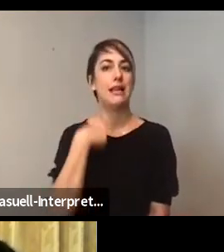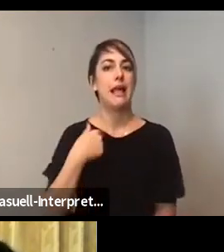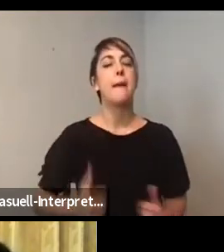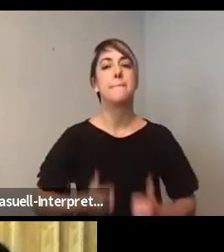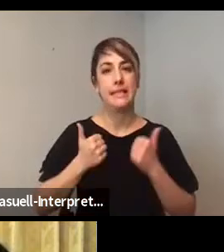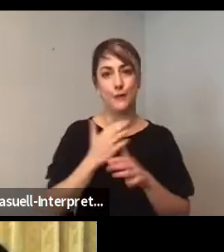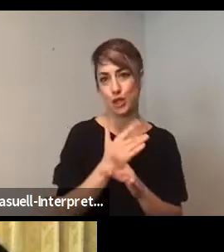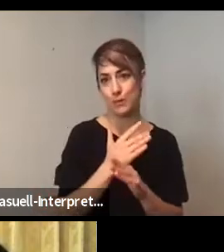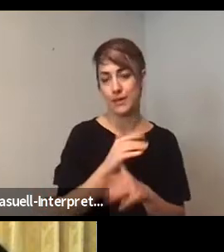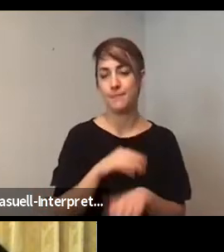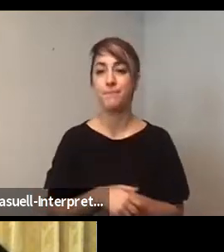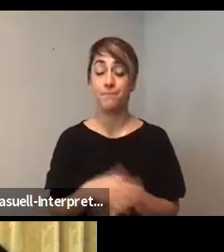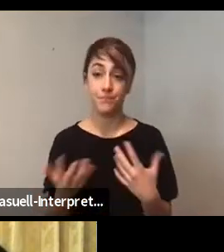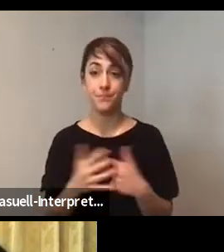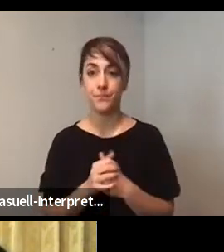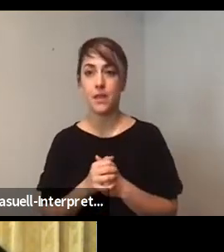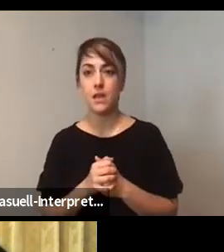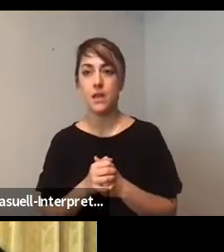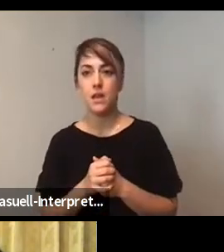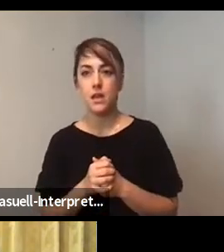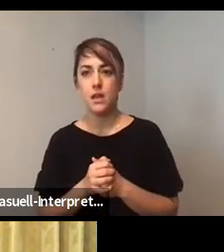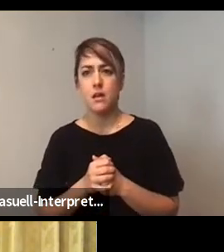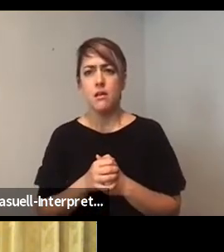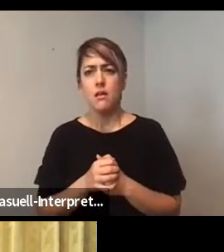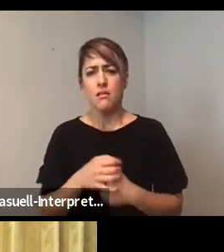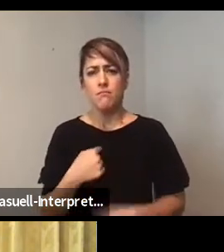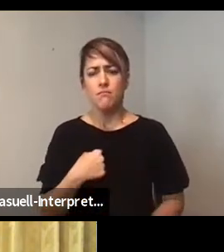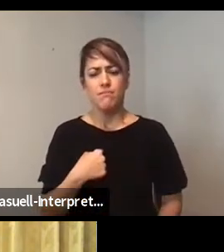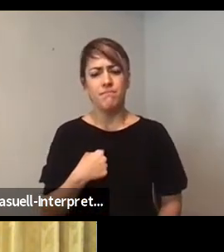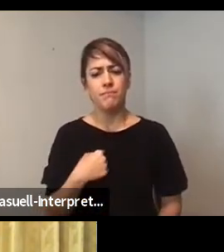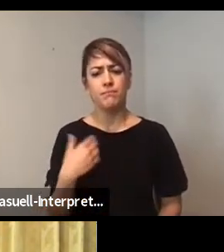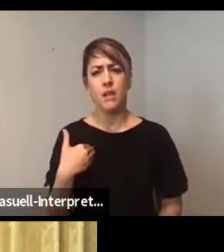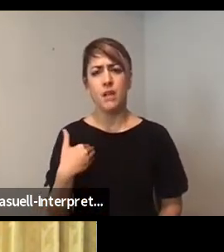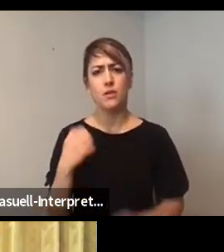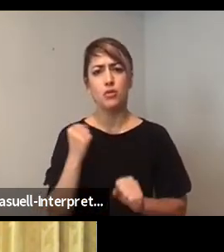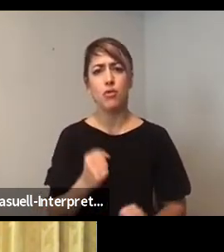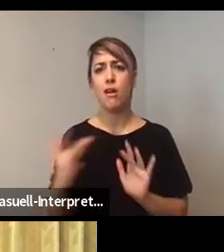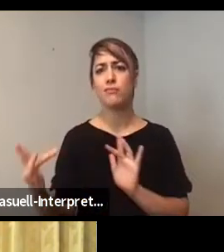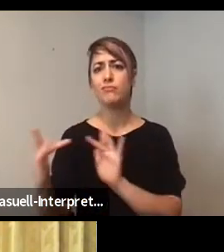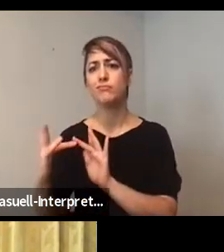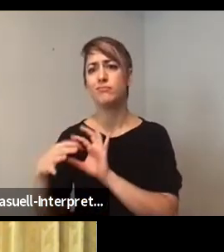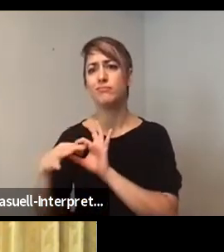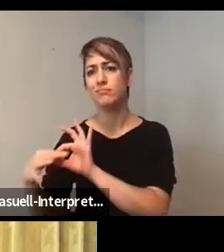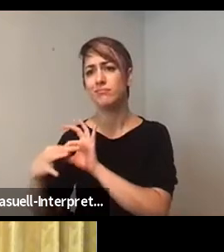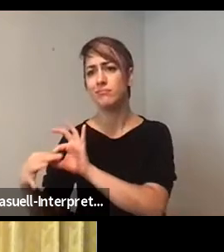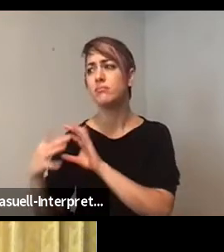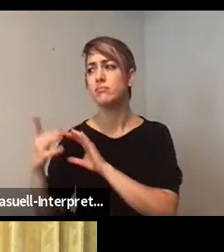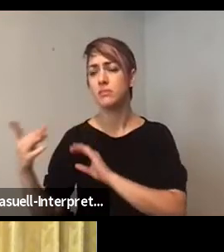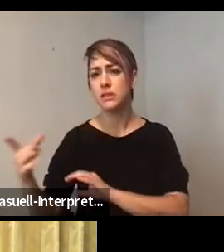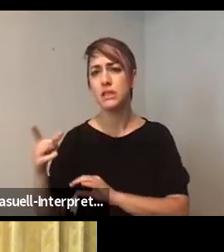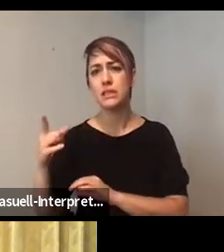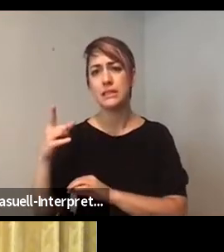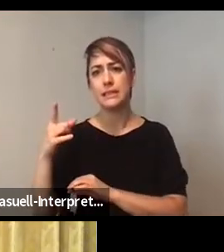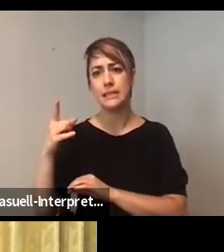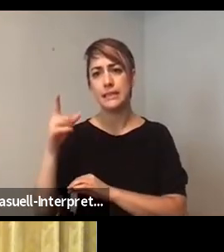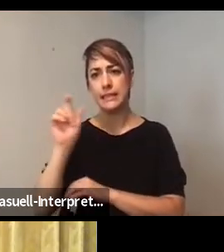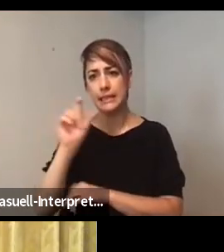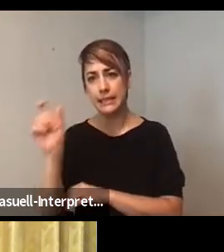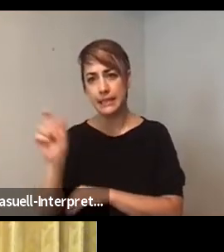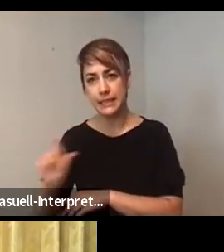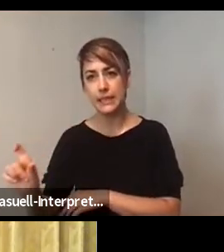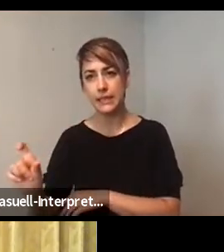I'm very in contact with Italy. So I was experiencing this pandemic a bit